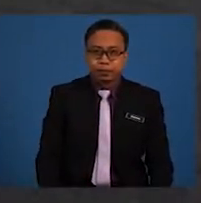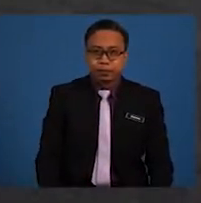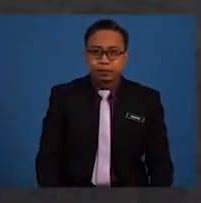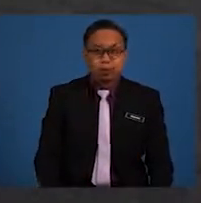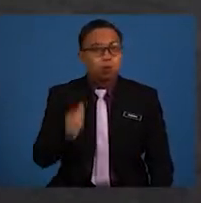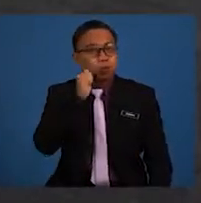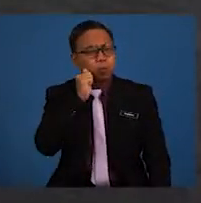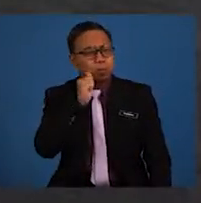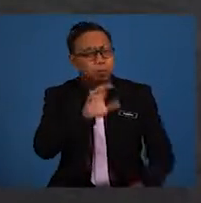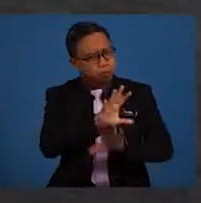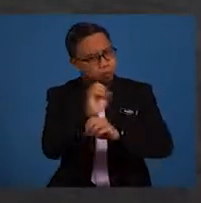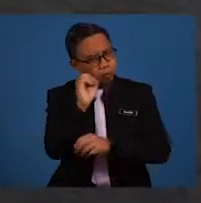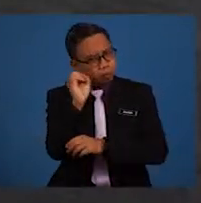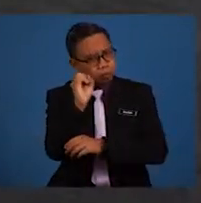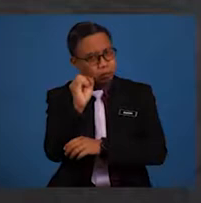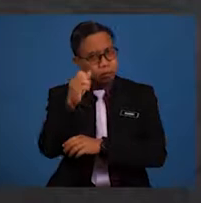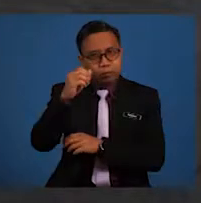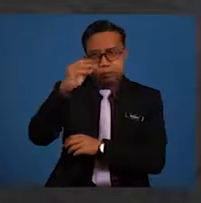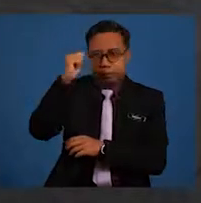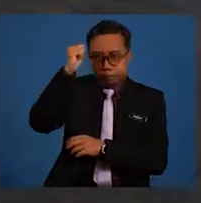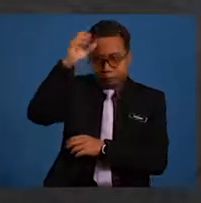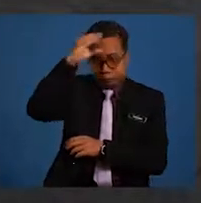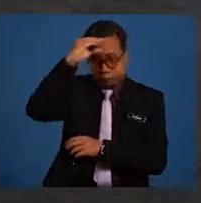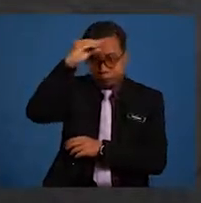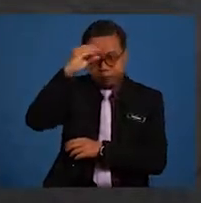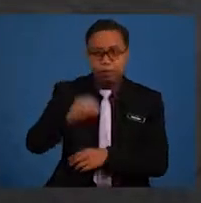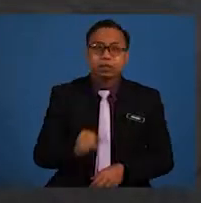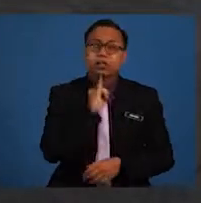Woman without a man is a survivor.